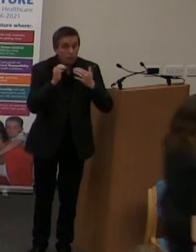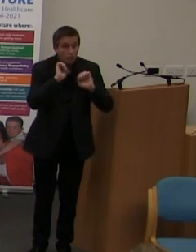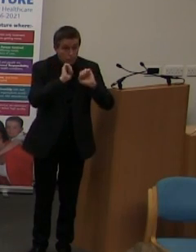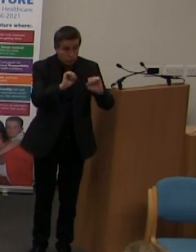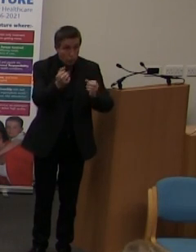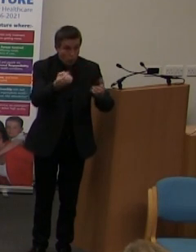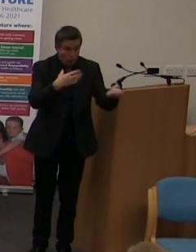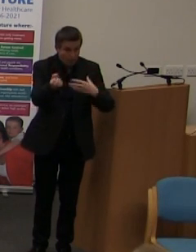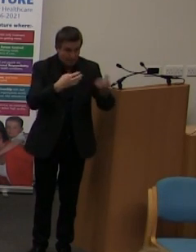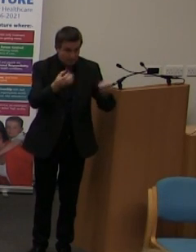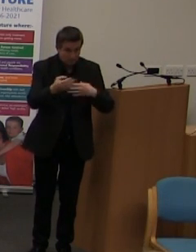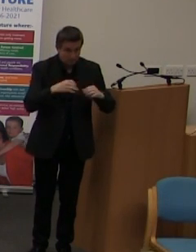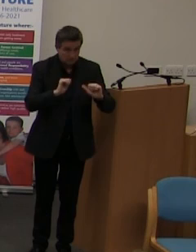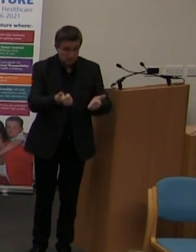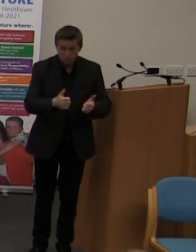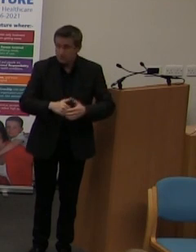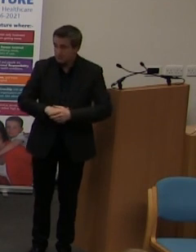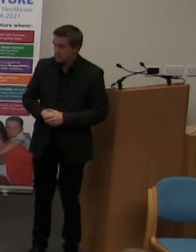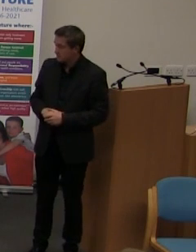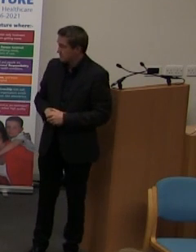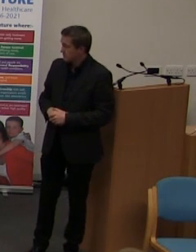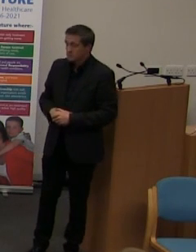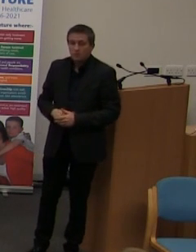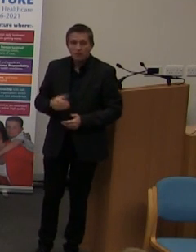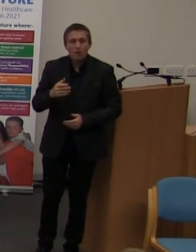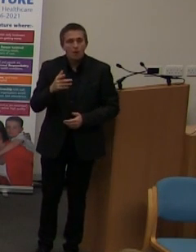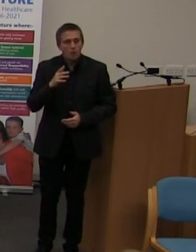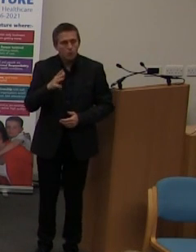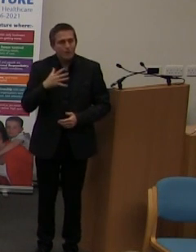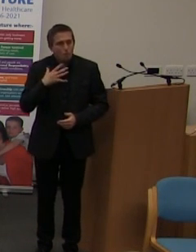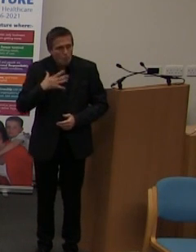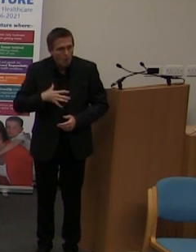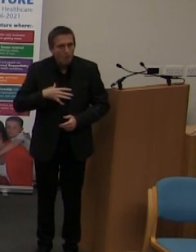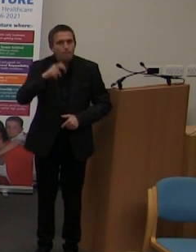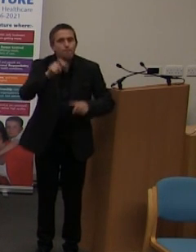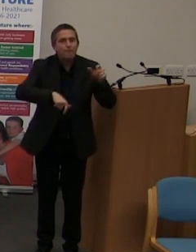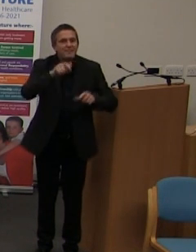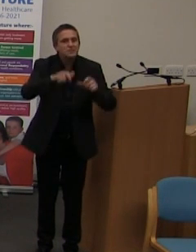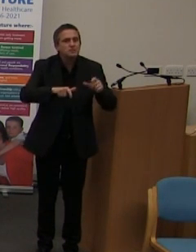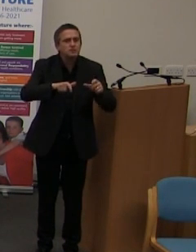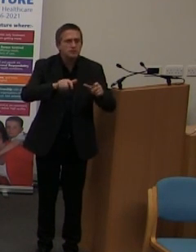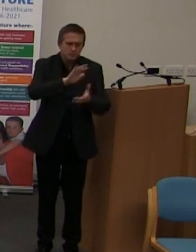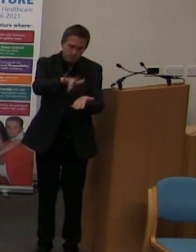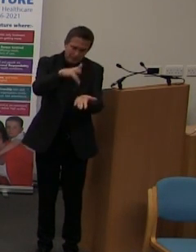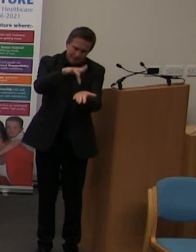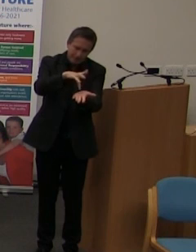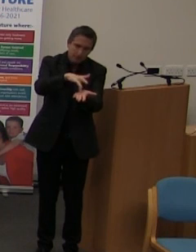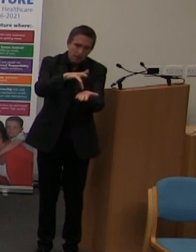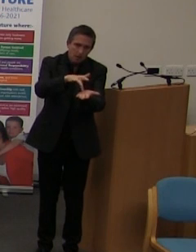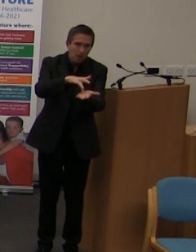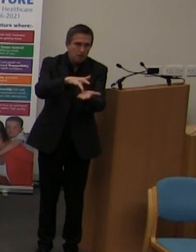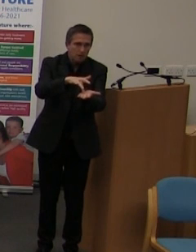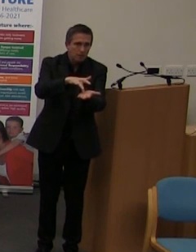really appreciate, as I said in my presentation, we want to put patients at the centre of everything we do. We need the feedback from